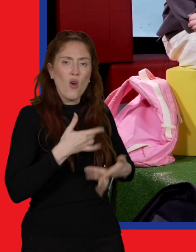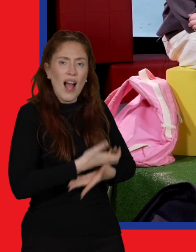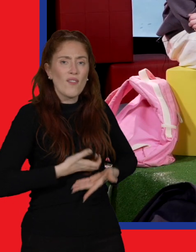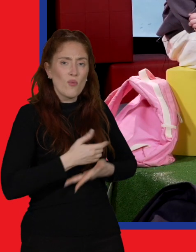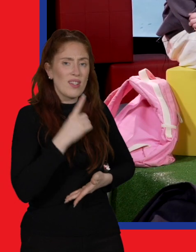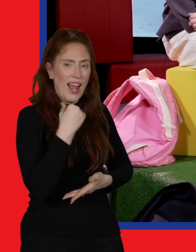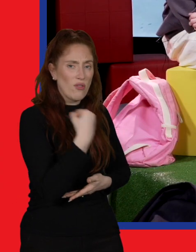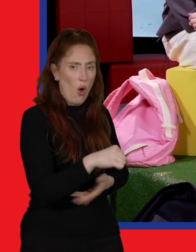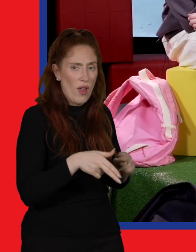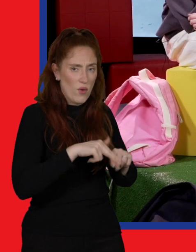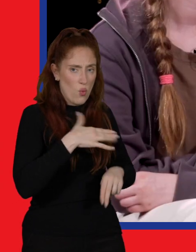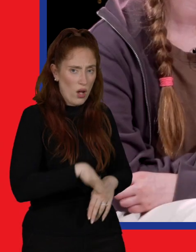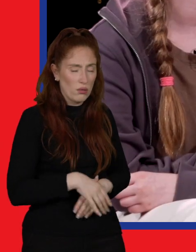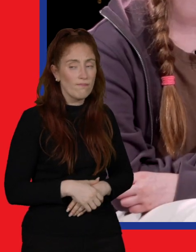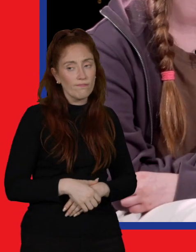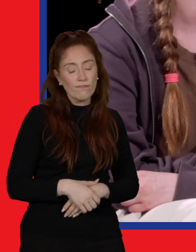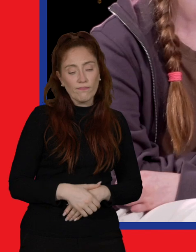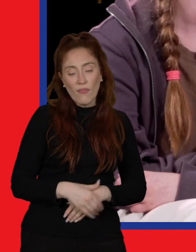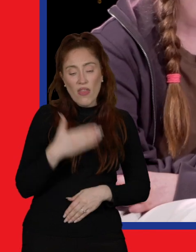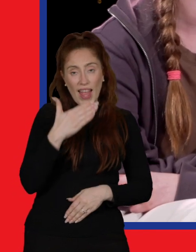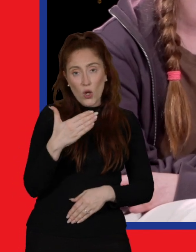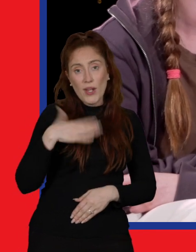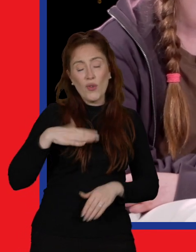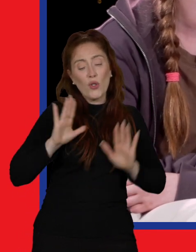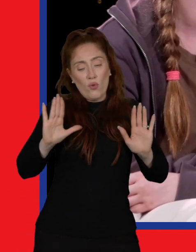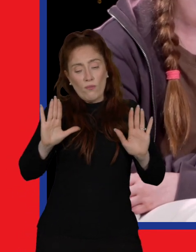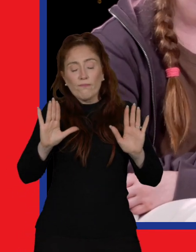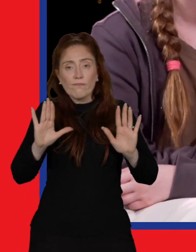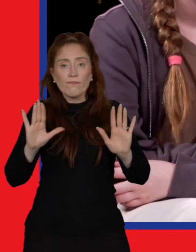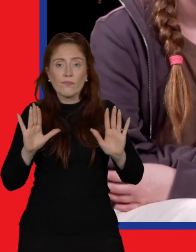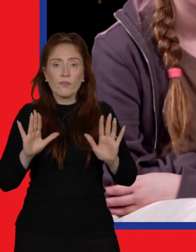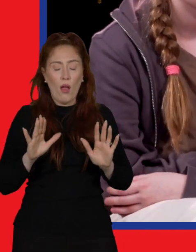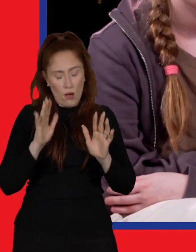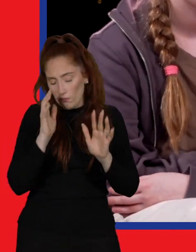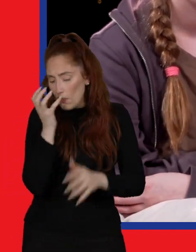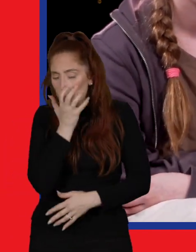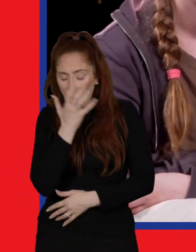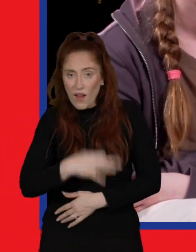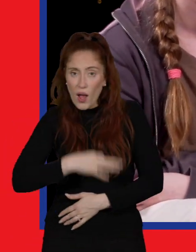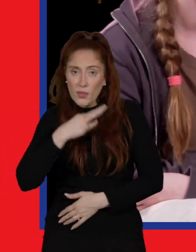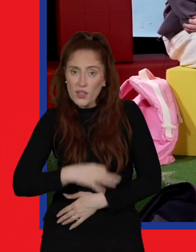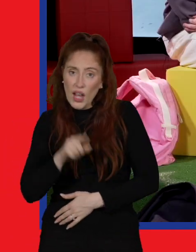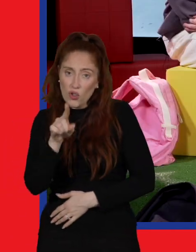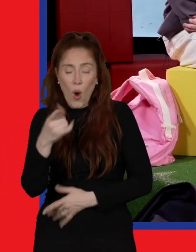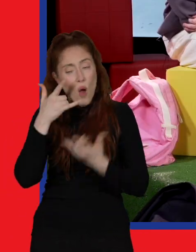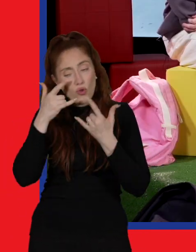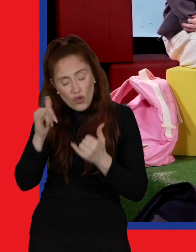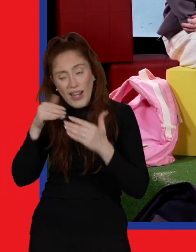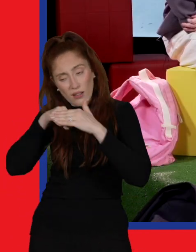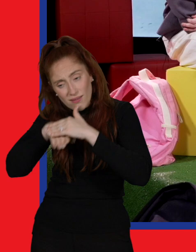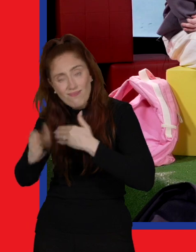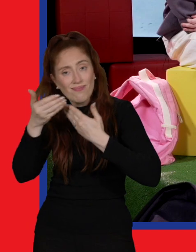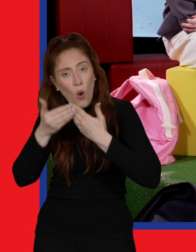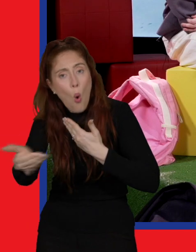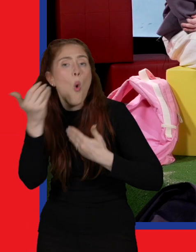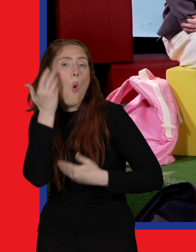you could say no if you wanted to. Thanks, Harry, but you need to give me some room. I'm really sorry I upset you, Hayley. I will definitely make sure